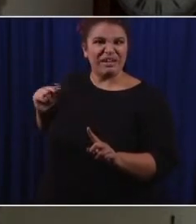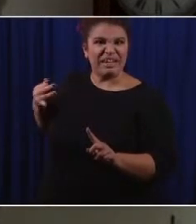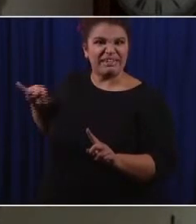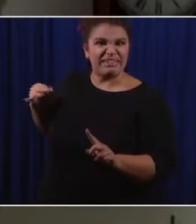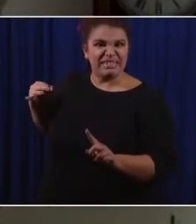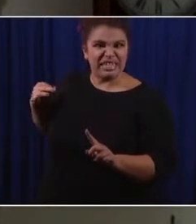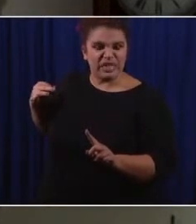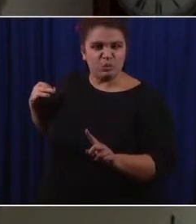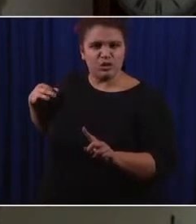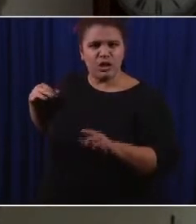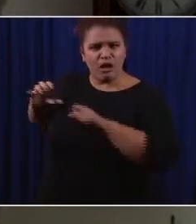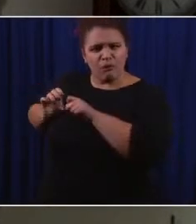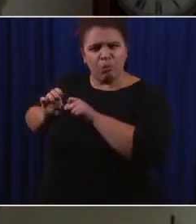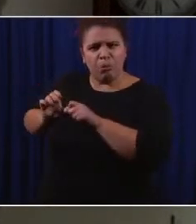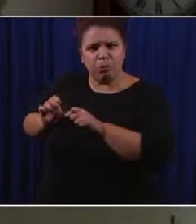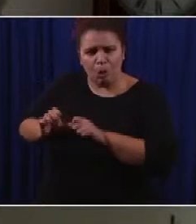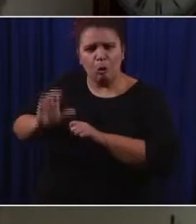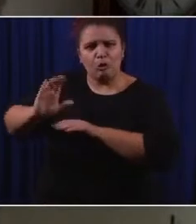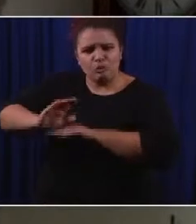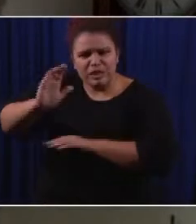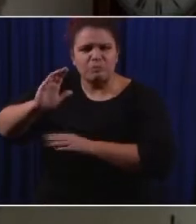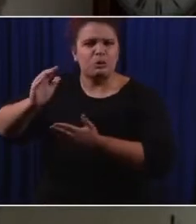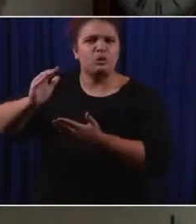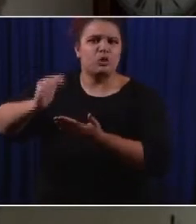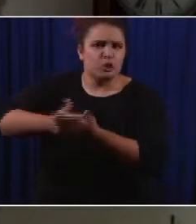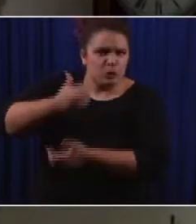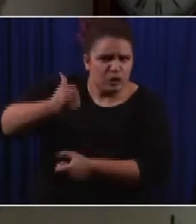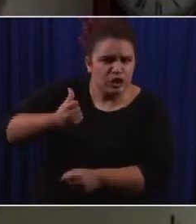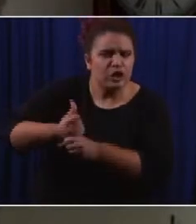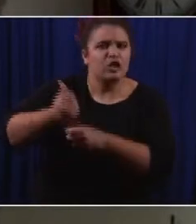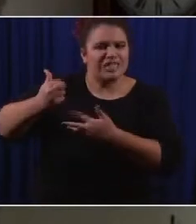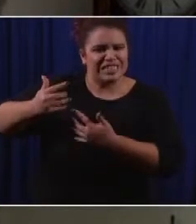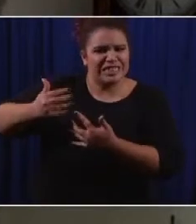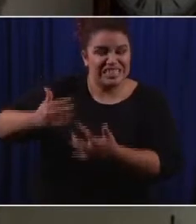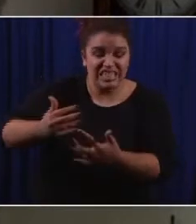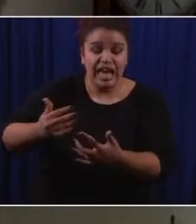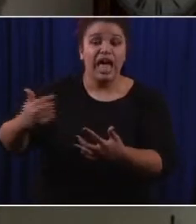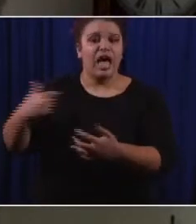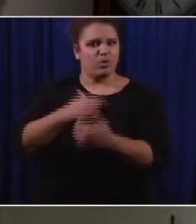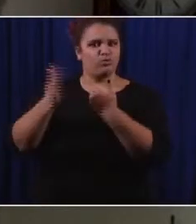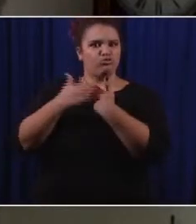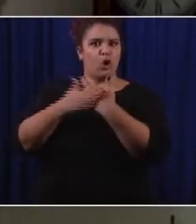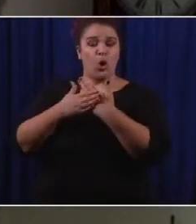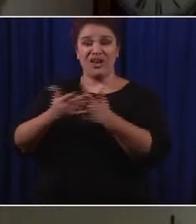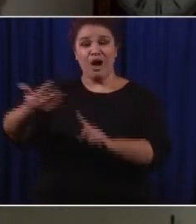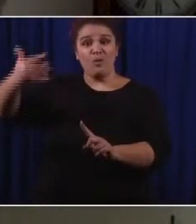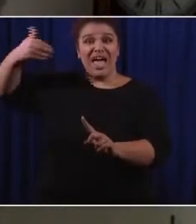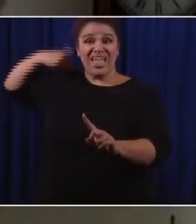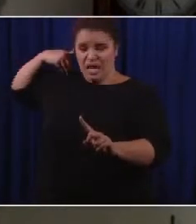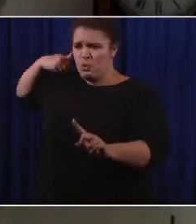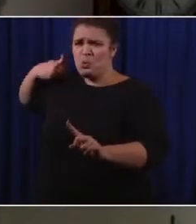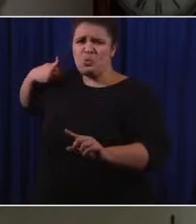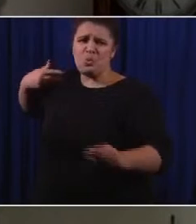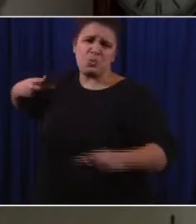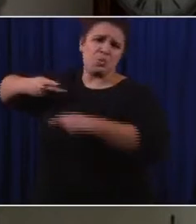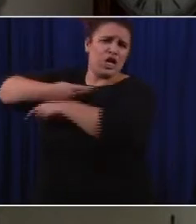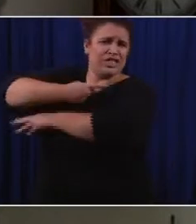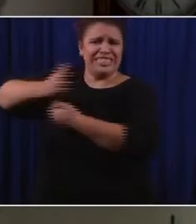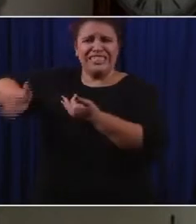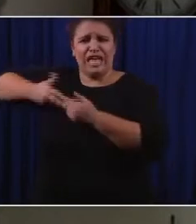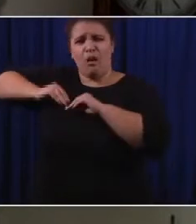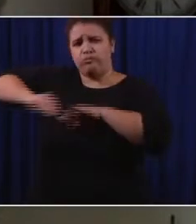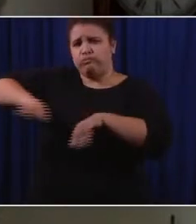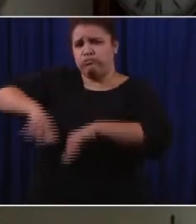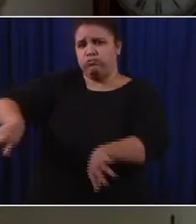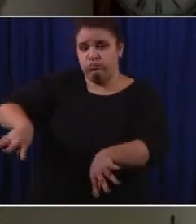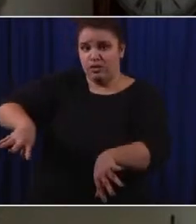Christmas, New Year's celebrations. And we were told it was more contagious early on. So there are at least three-month intervals since that